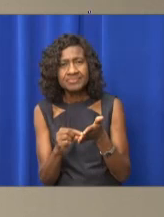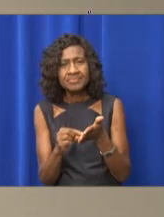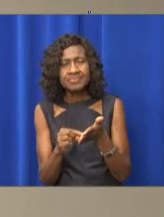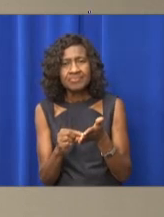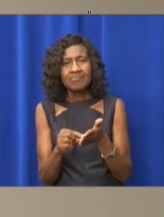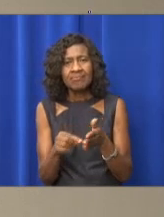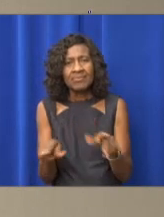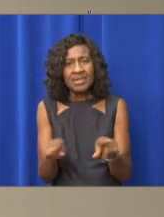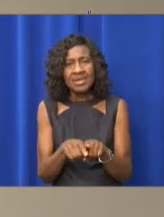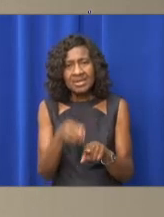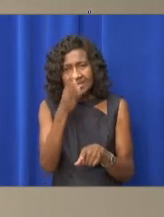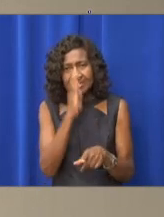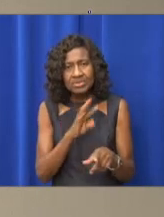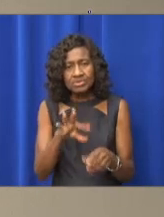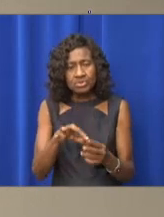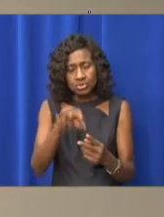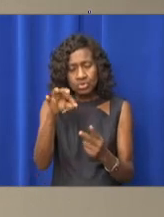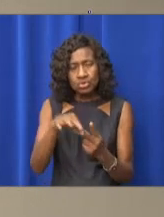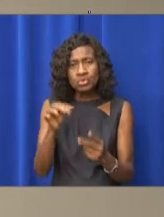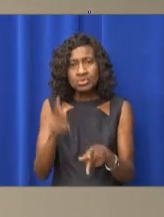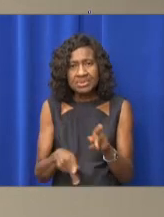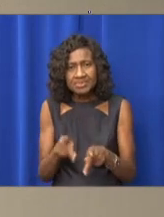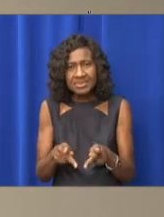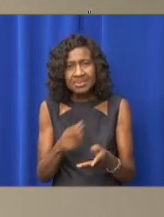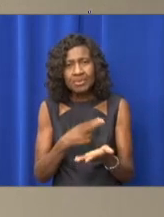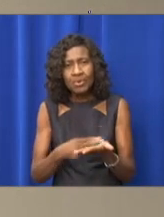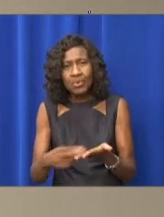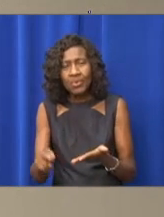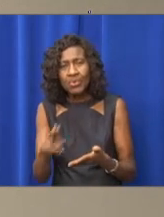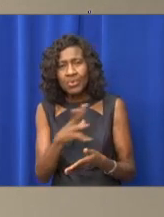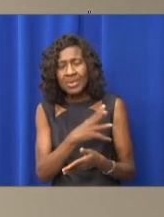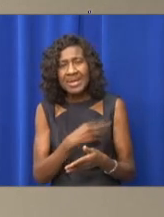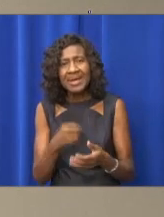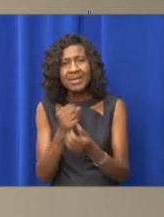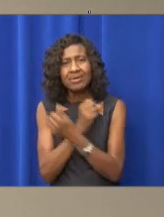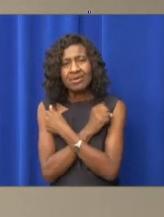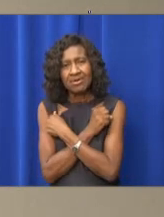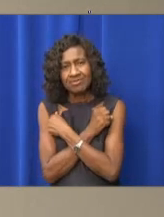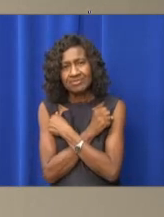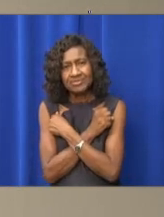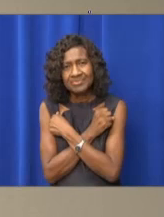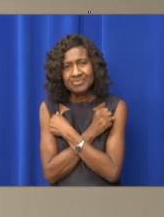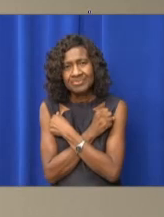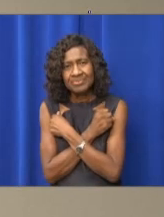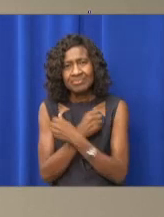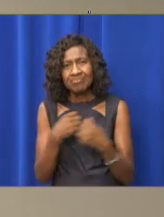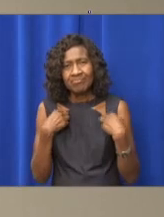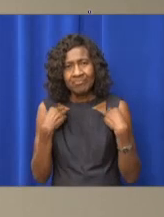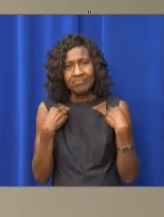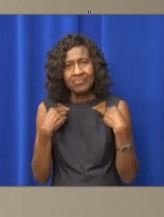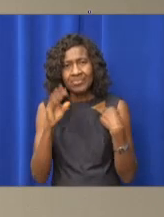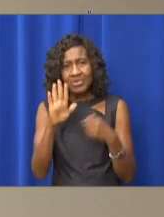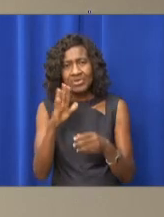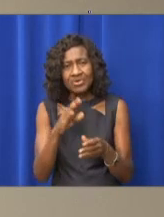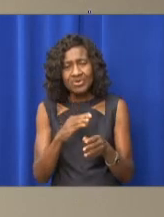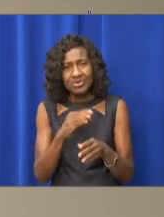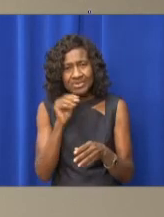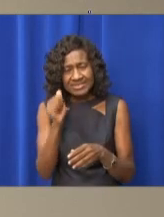Therefore, as God's chosen people, holy and dearly loved, clothe yourselves with